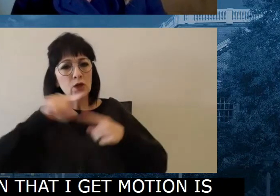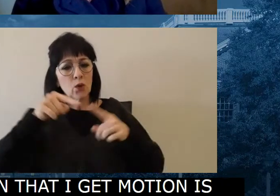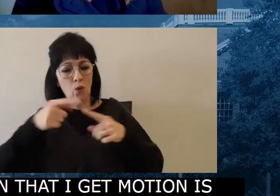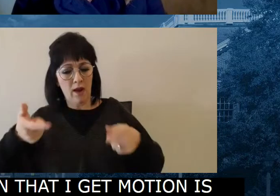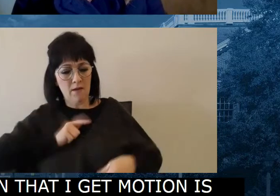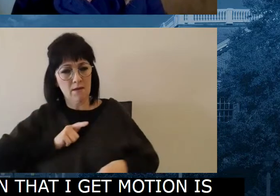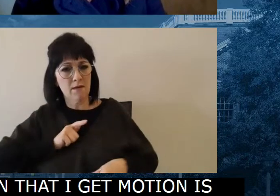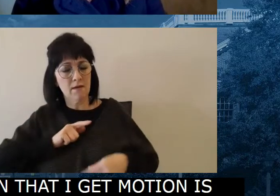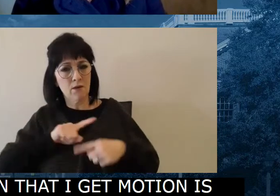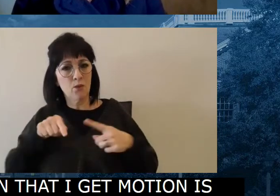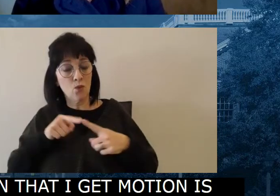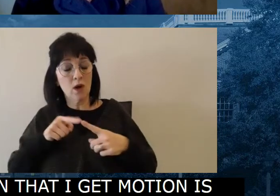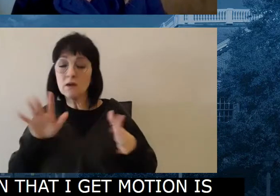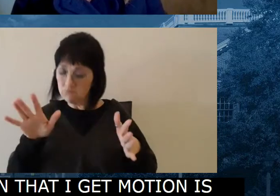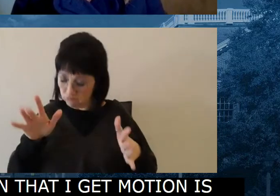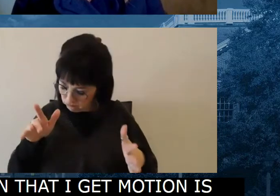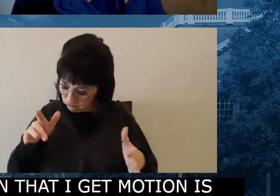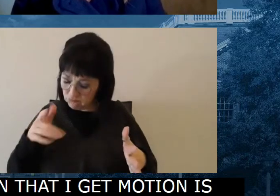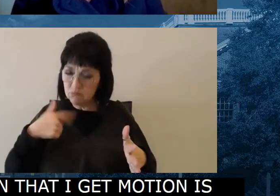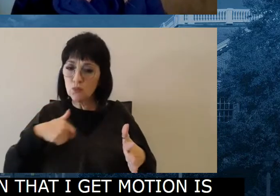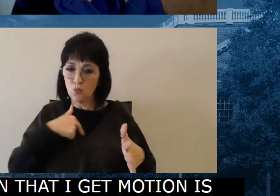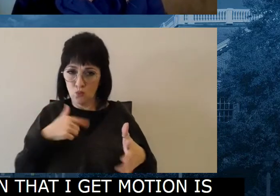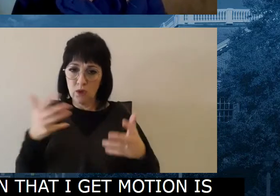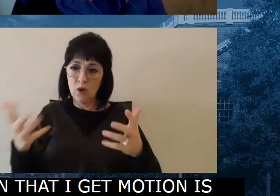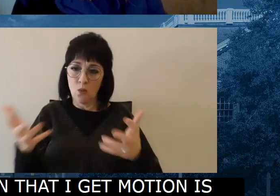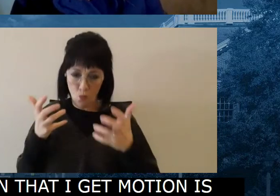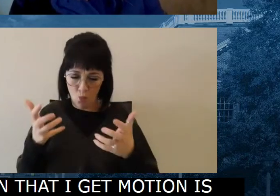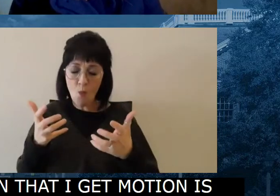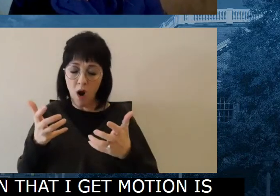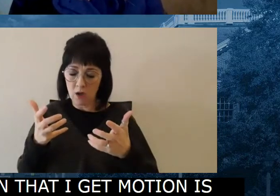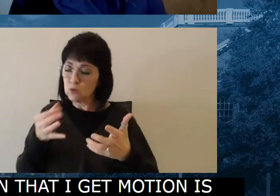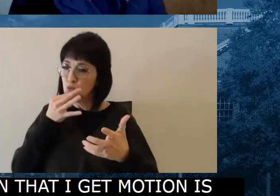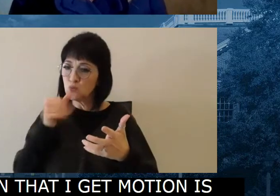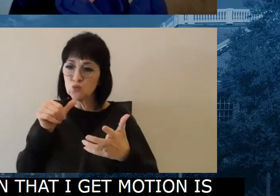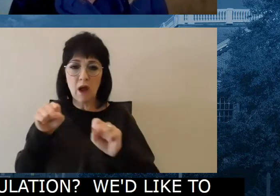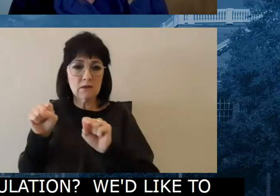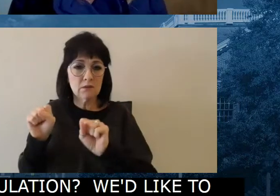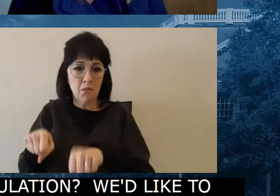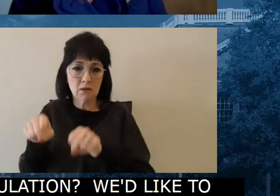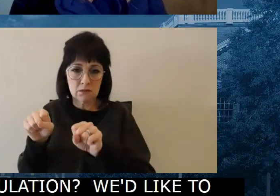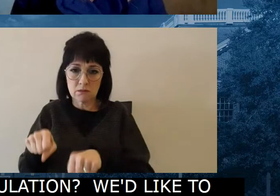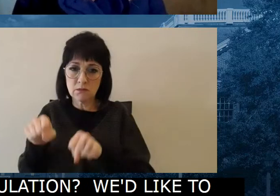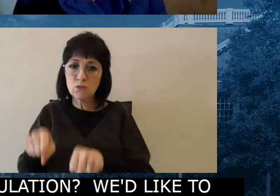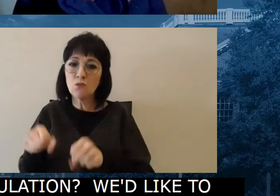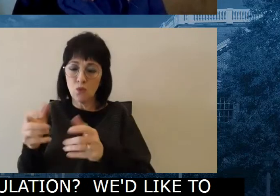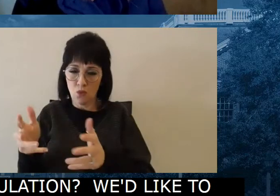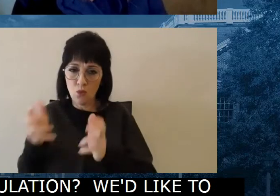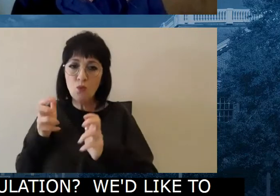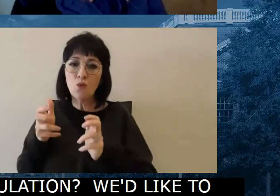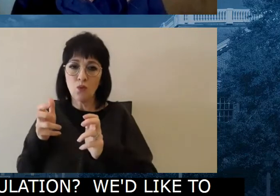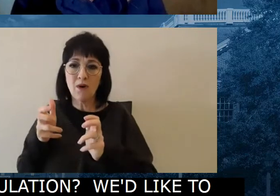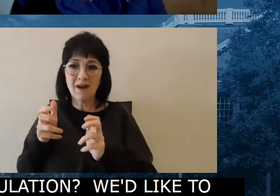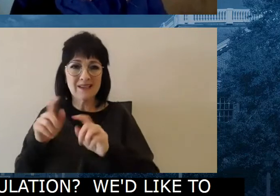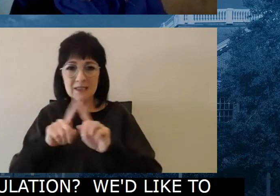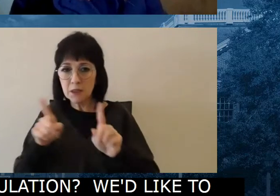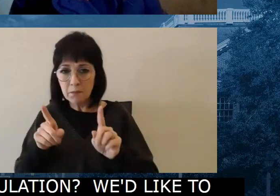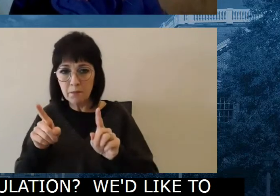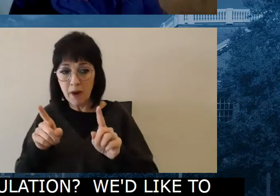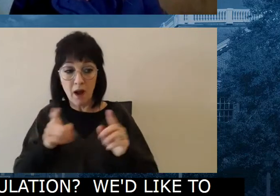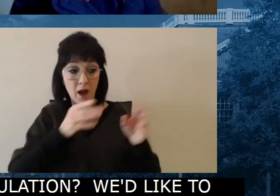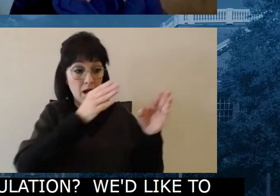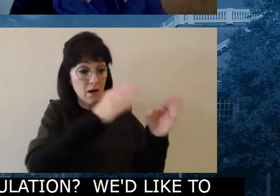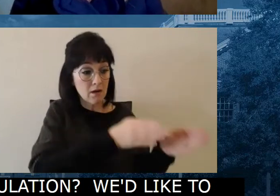can. And one of the questions is, when do you figure that as many people who want